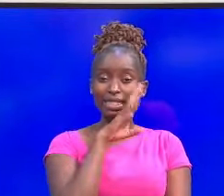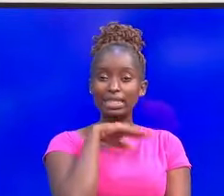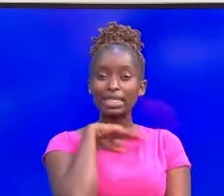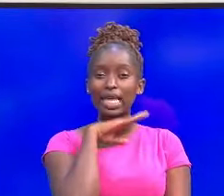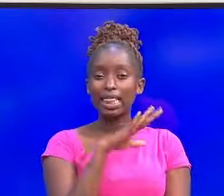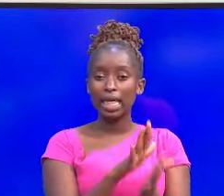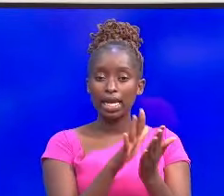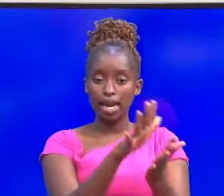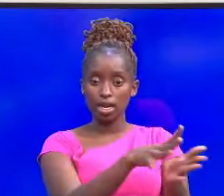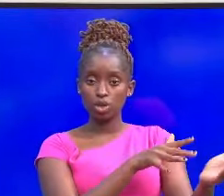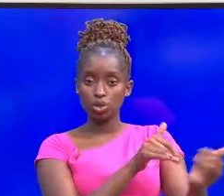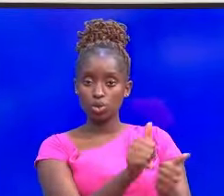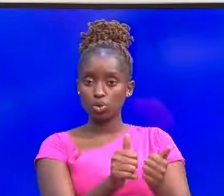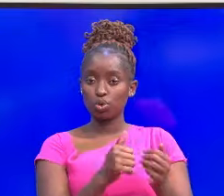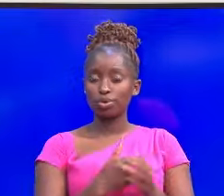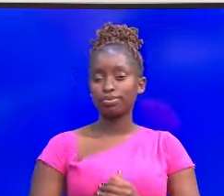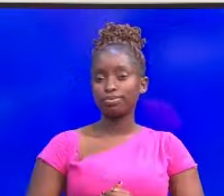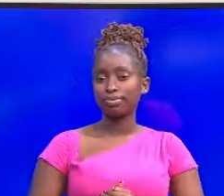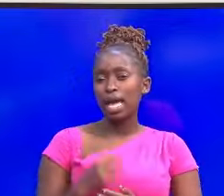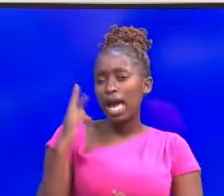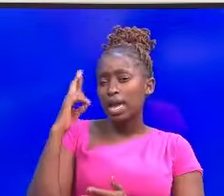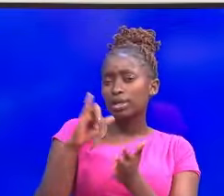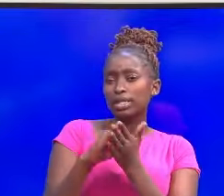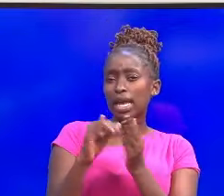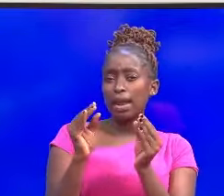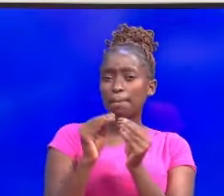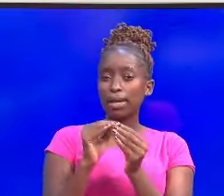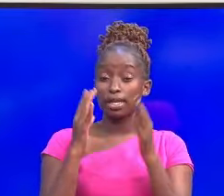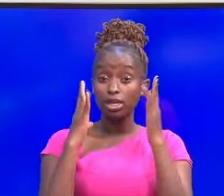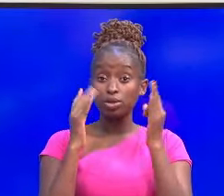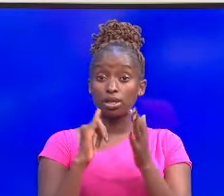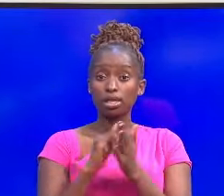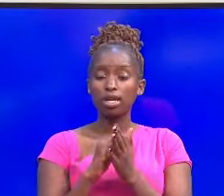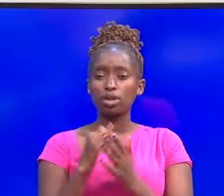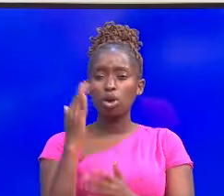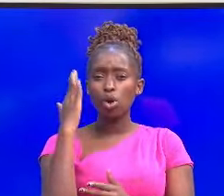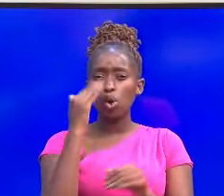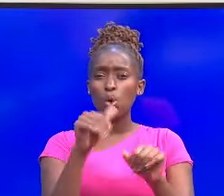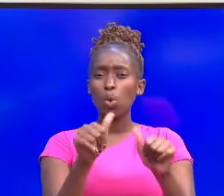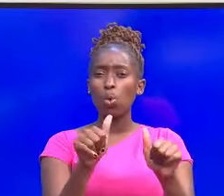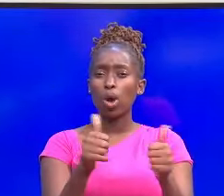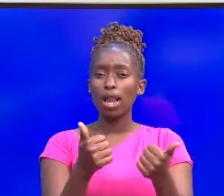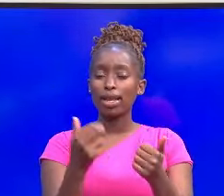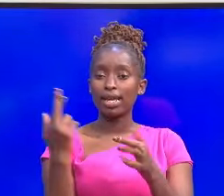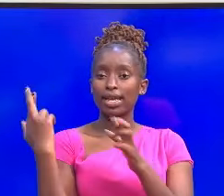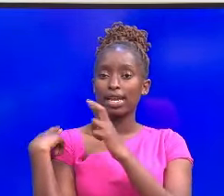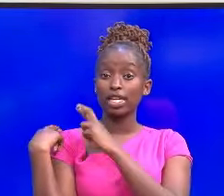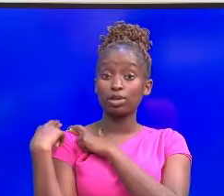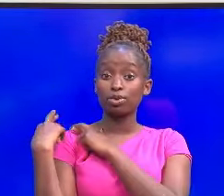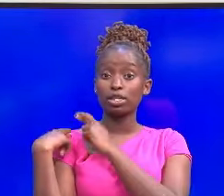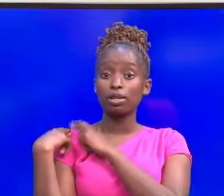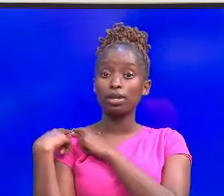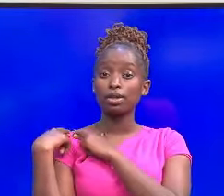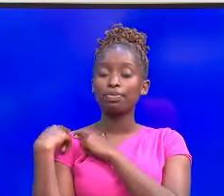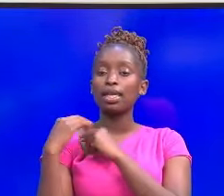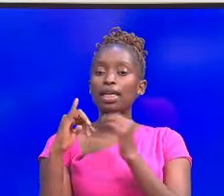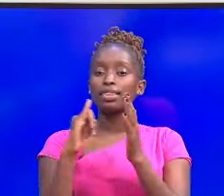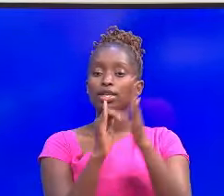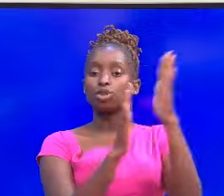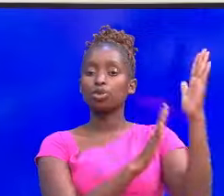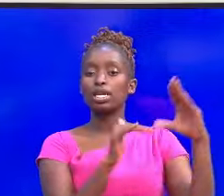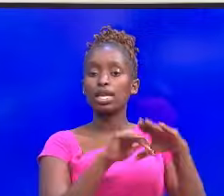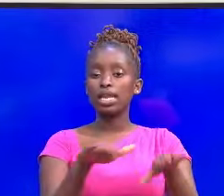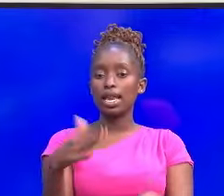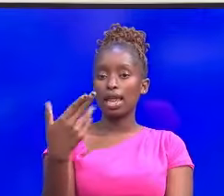reason why we made this decision, knowing very well that the responsibility for security in Haiti is